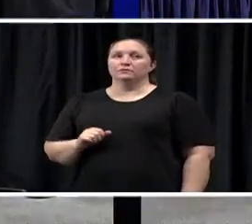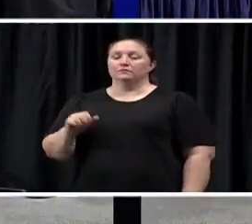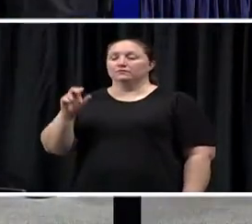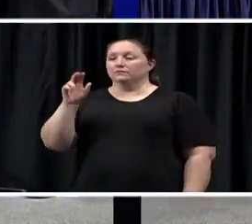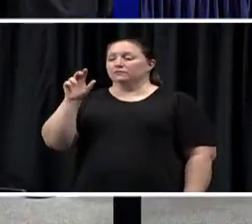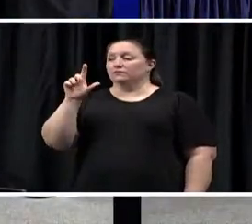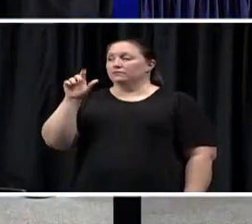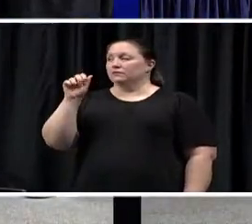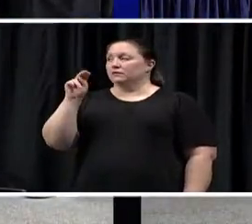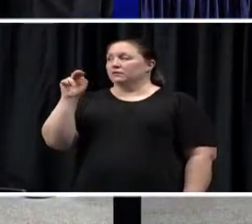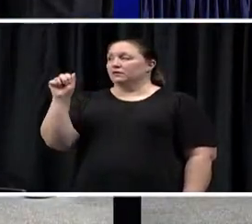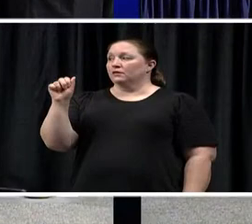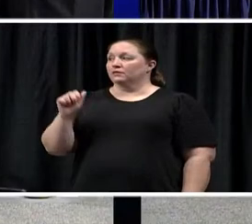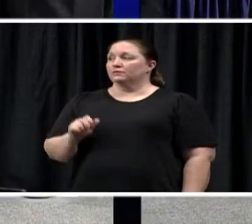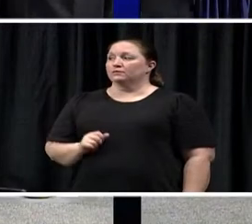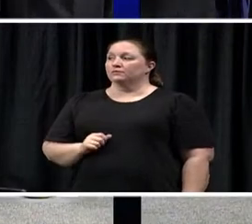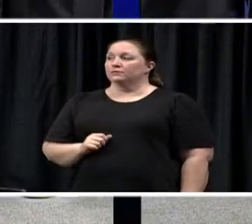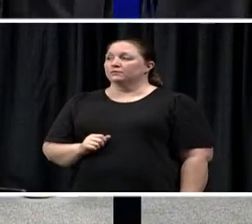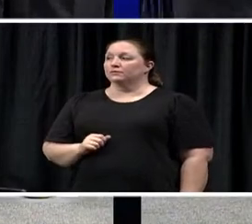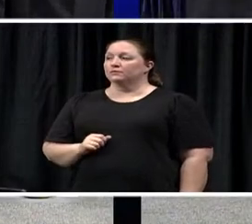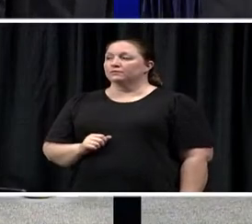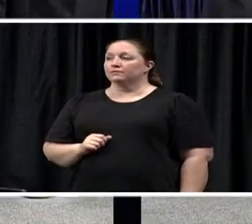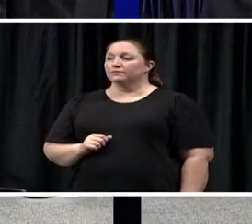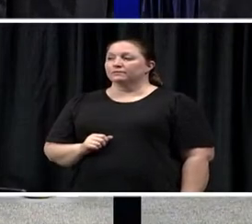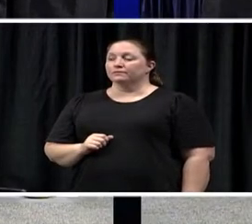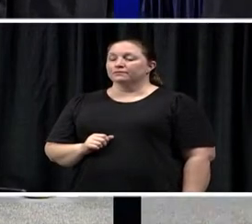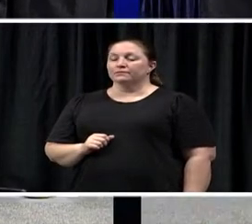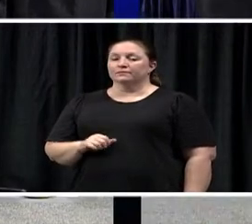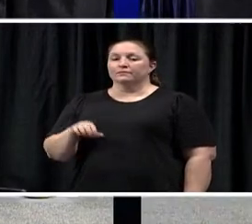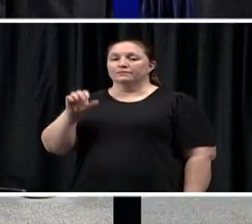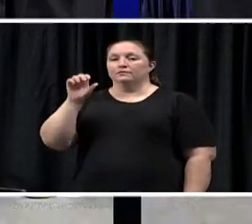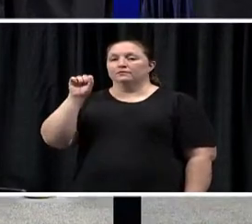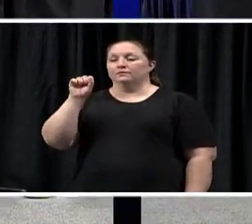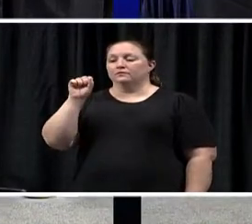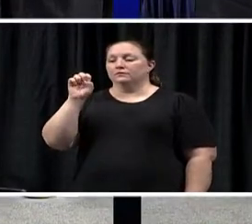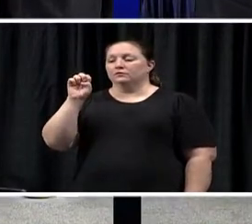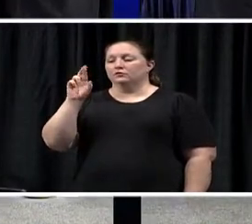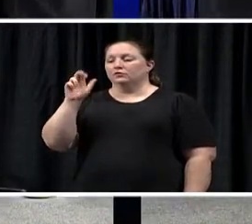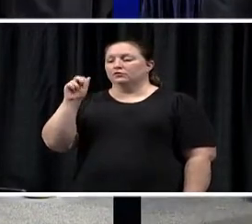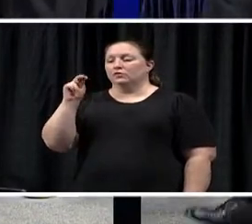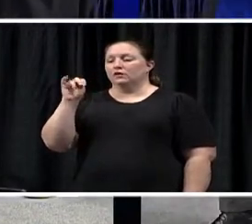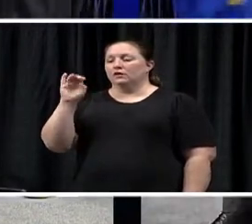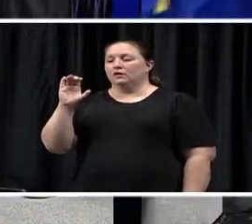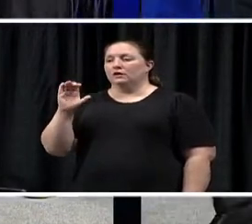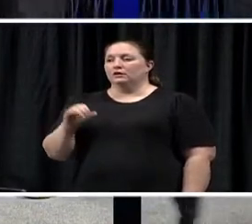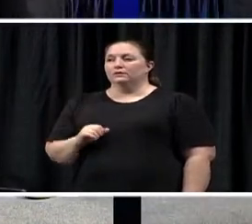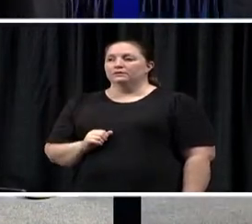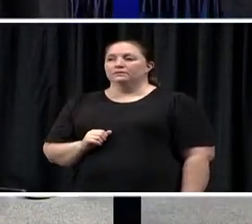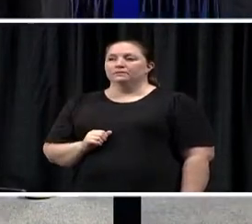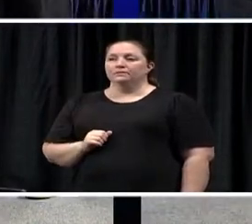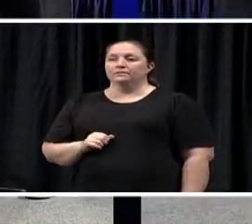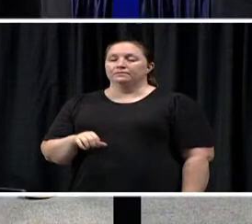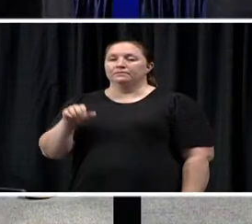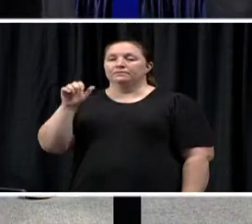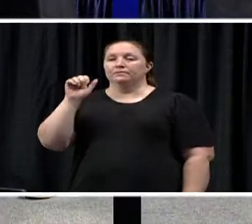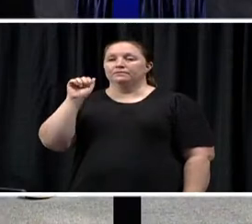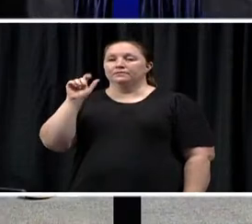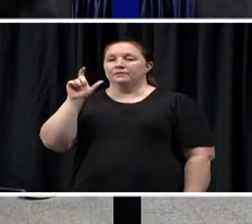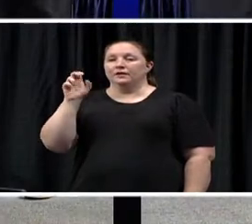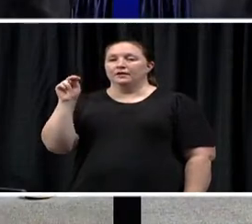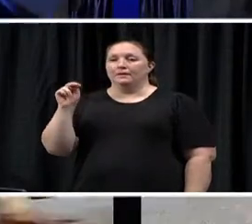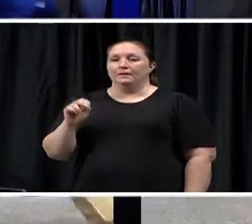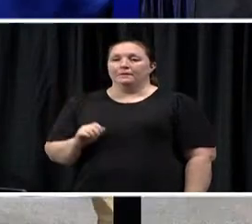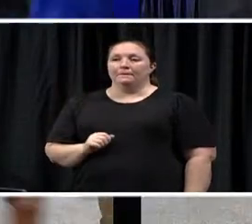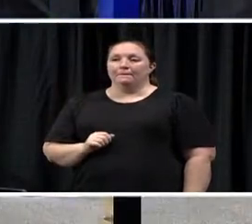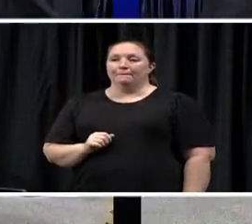Nana Coffey Ofora Miller. Saronic Mishra. Ali Jaden